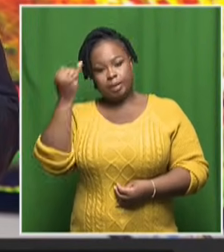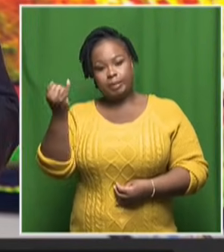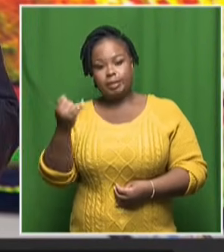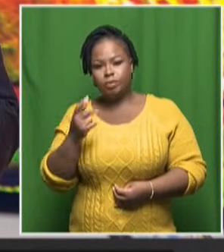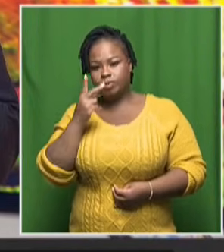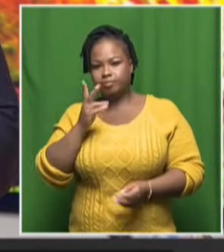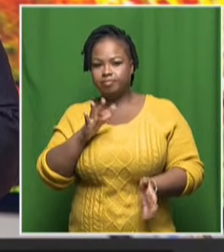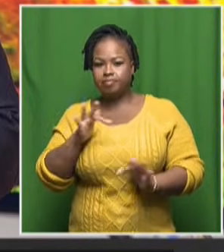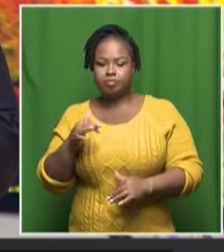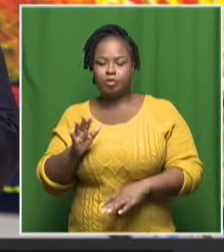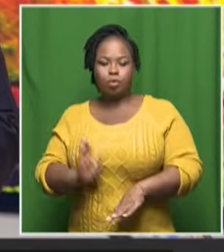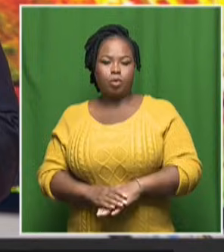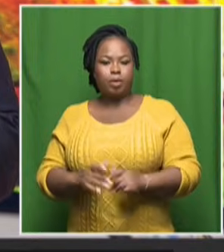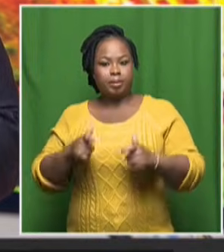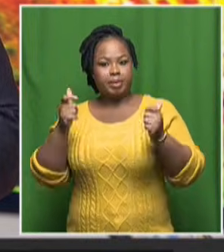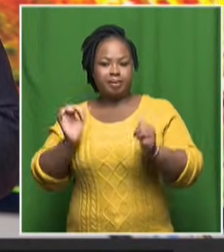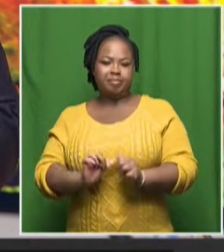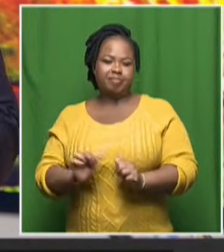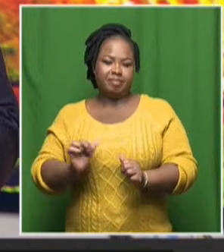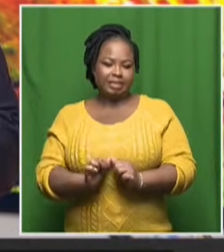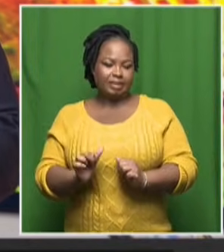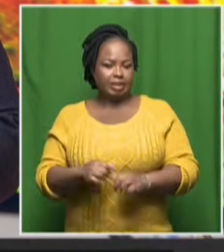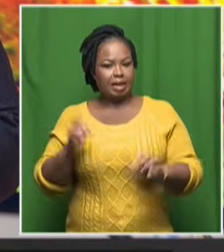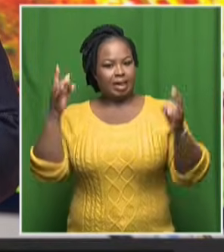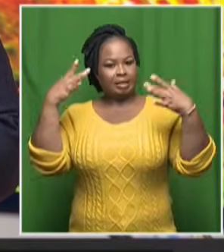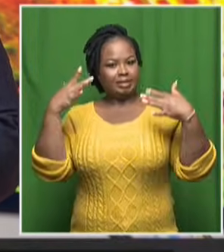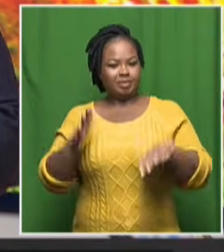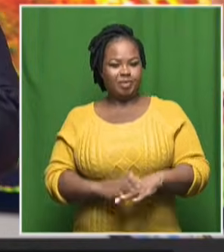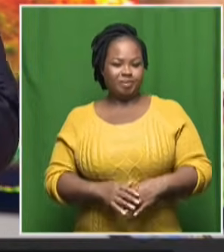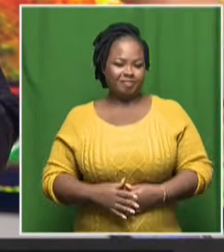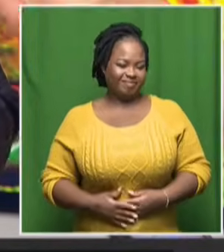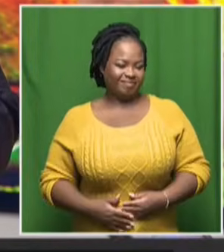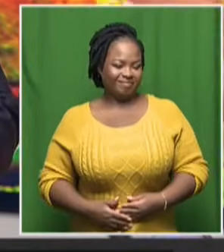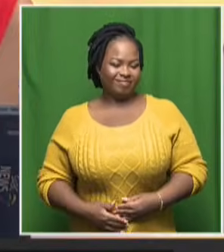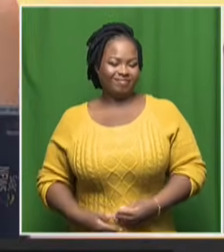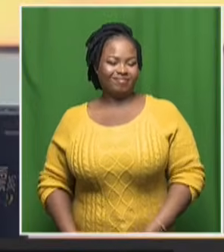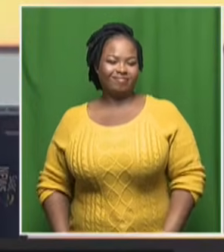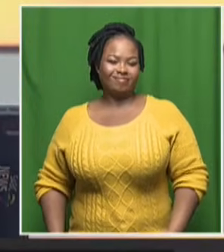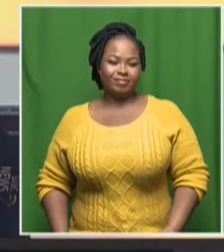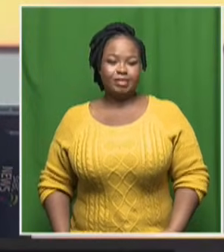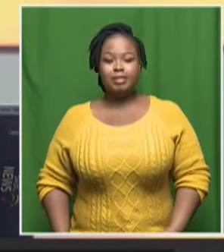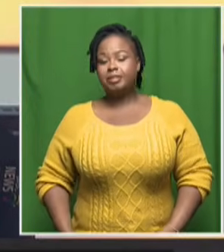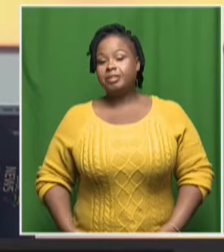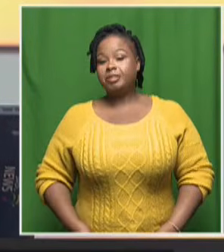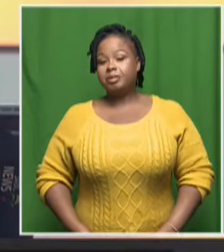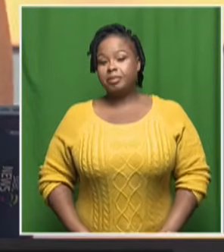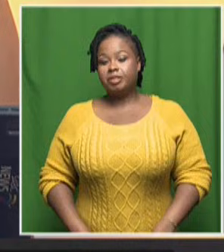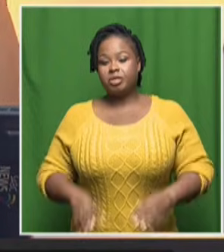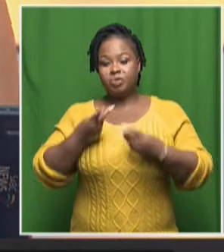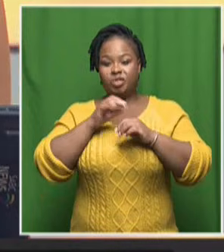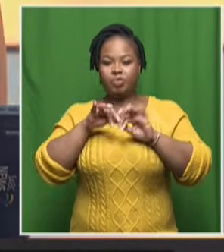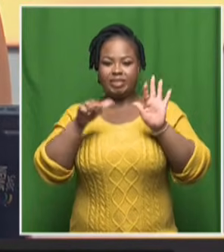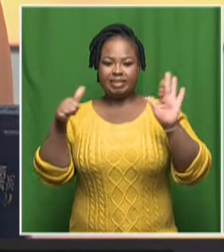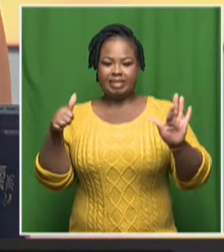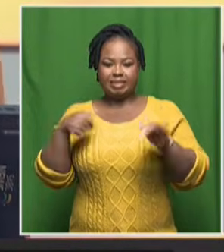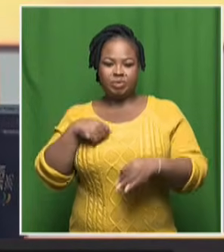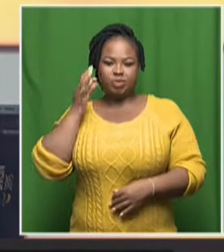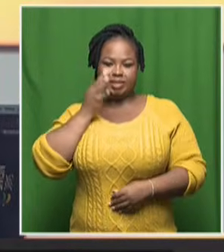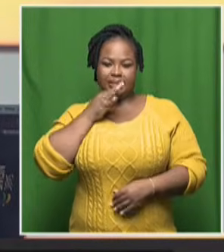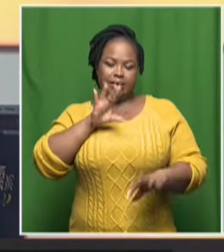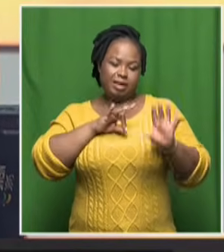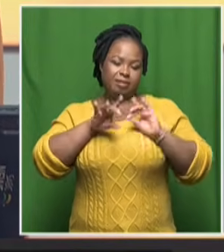make it bigger, better, lighter, I guess. What's the energy of 2026? You say your song selection